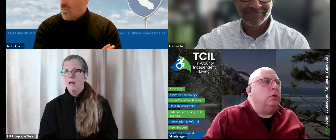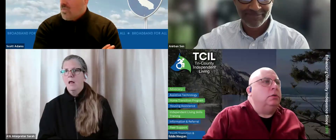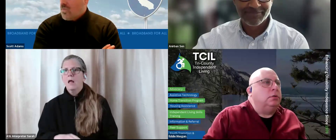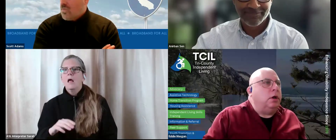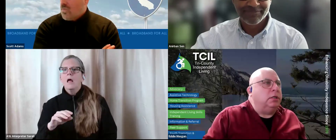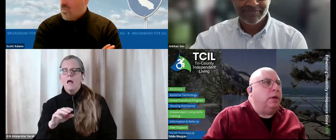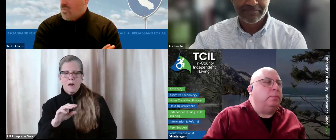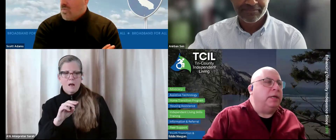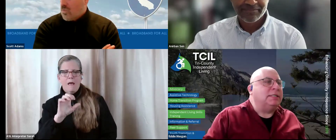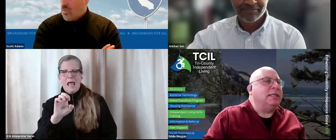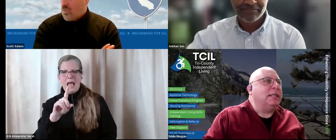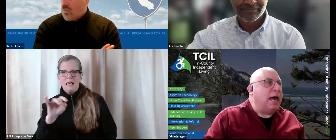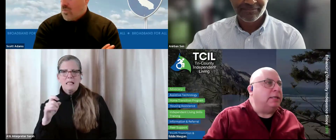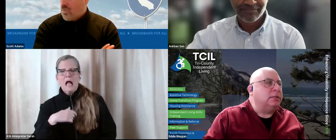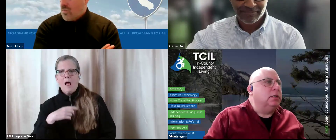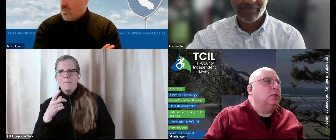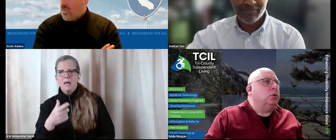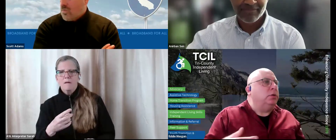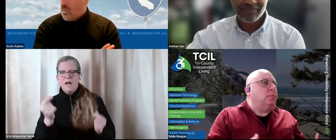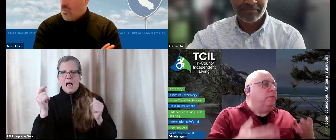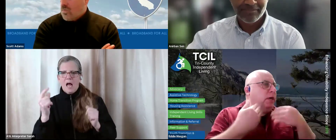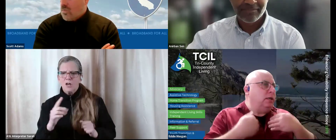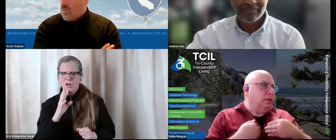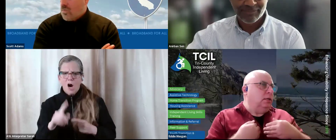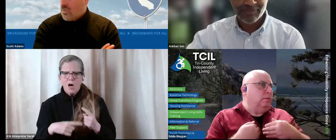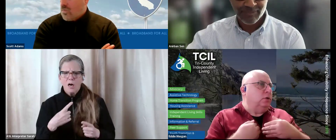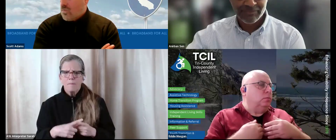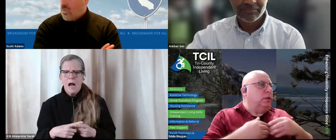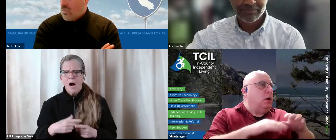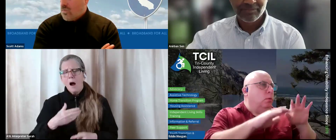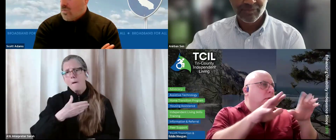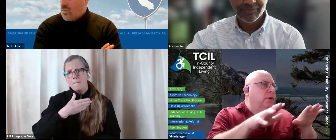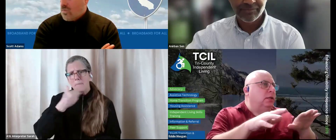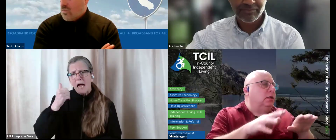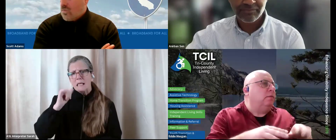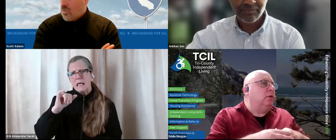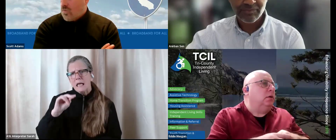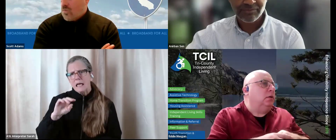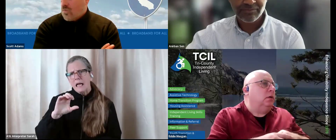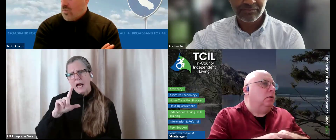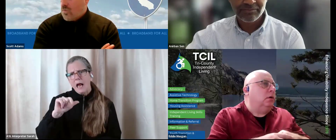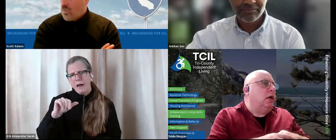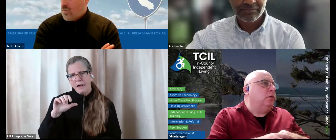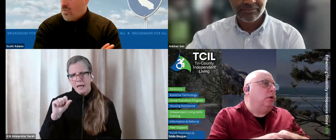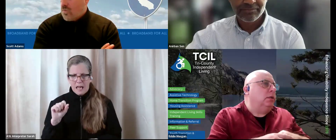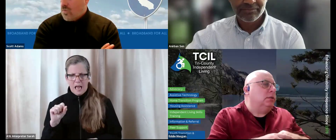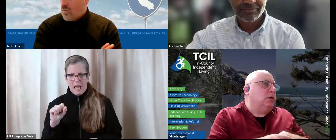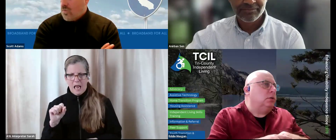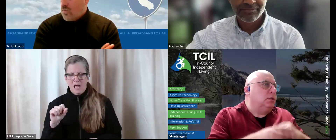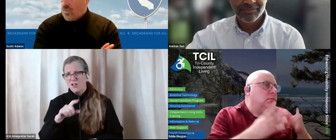quick. You talked about best in class. So we talked about vetting the individual, but how are we vetting in our